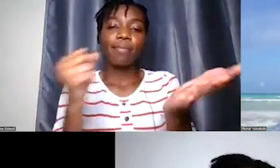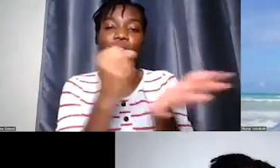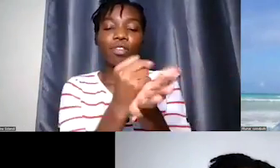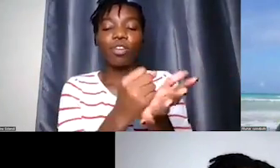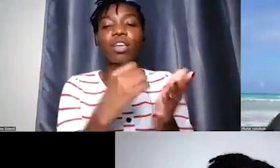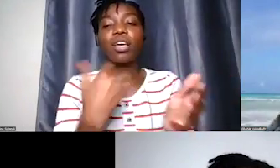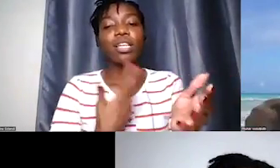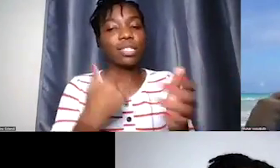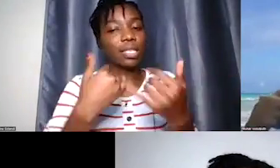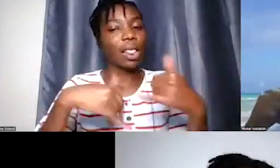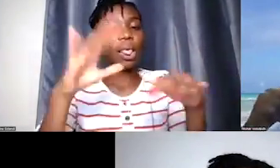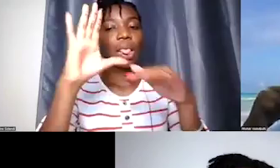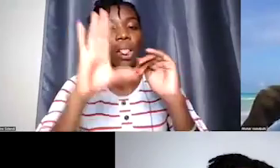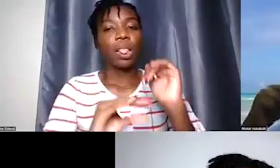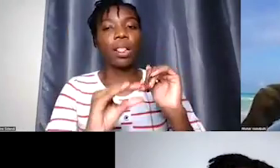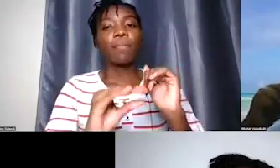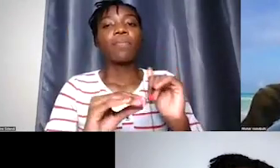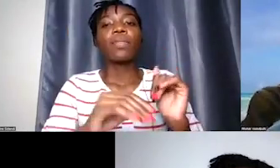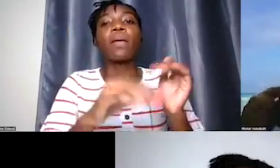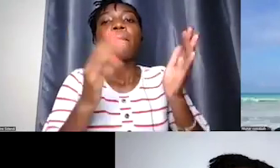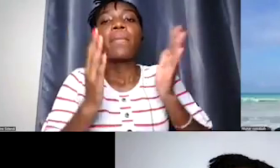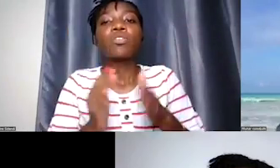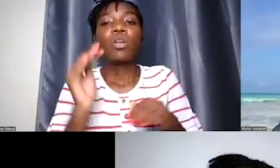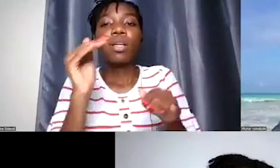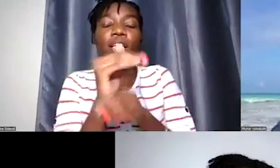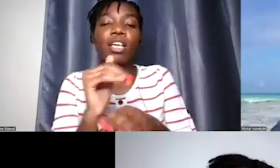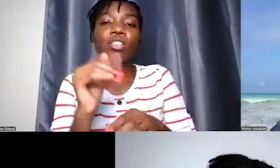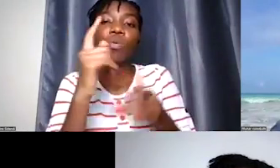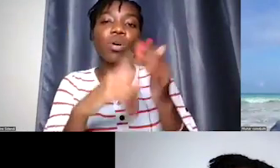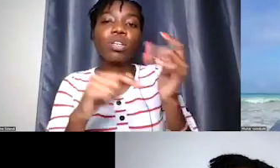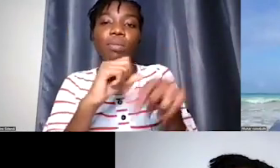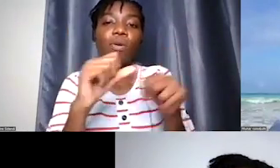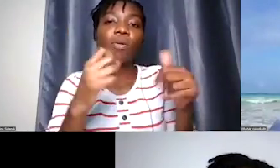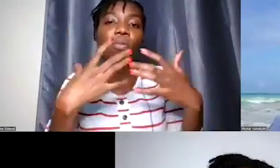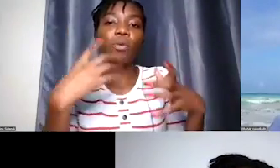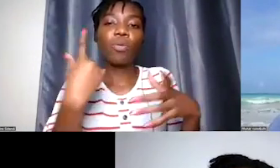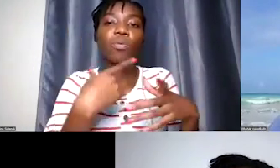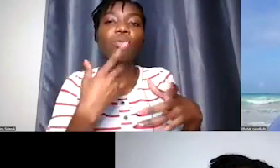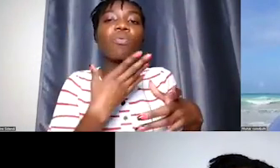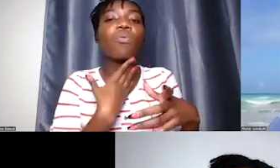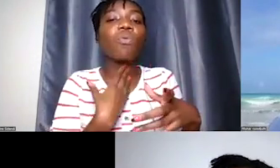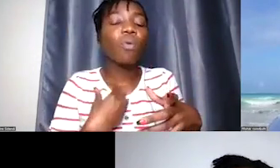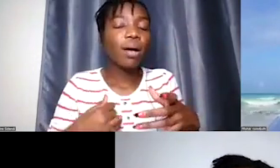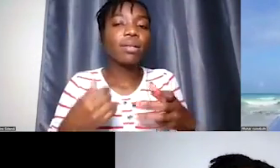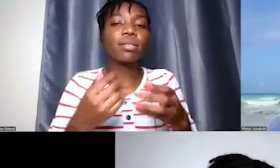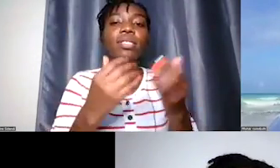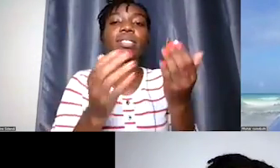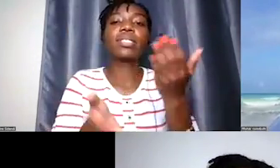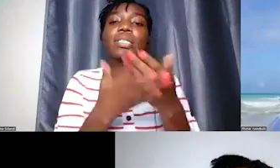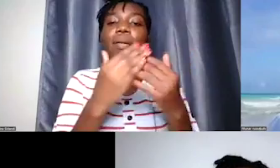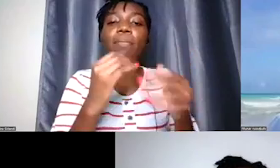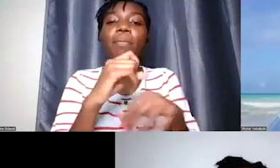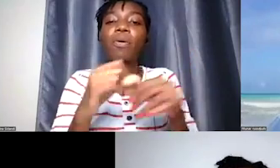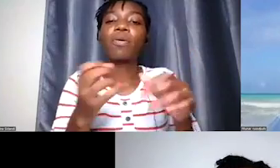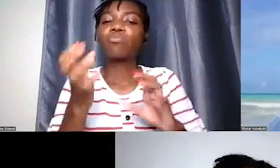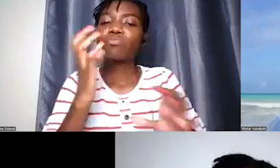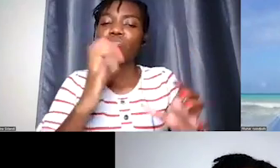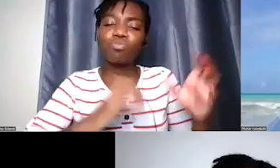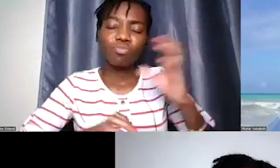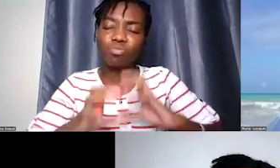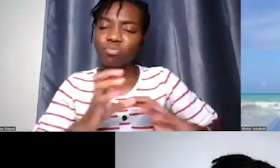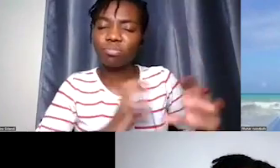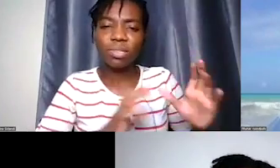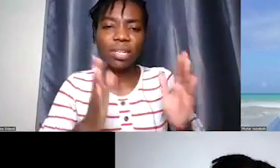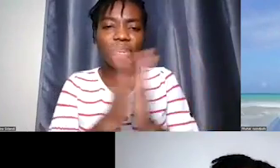now somebody is asking, what of the people who want to stay in emotionally abusive relationships because